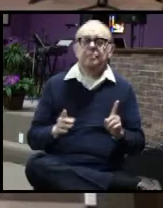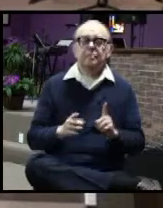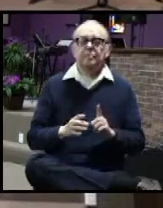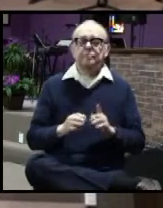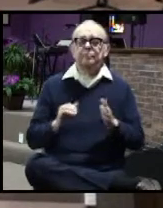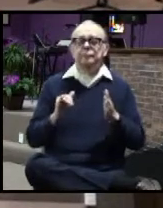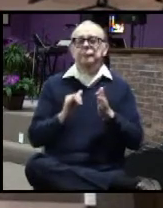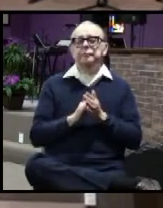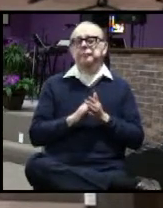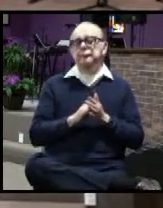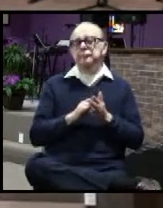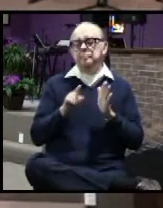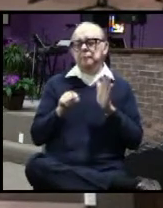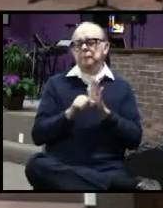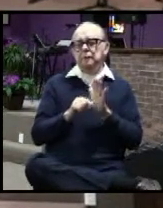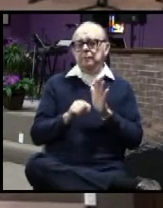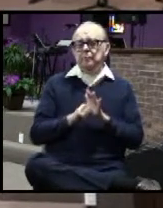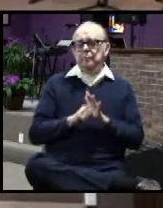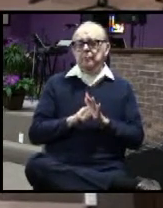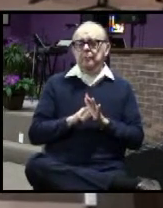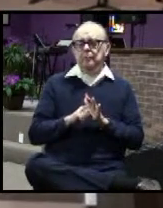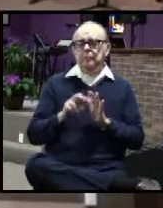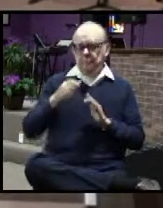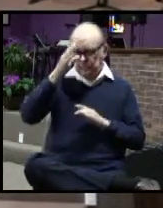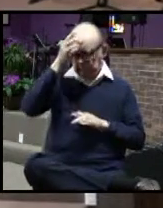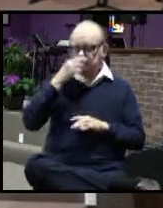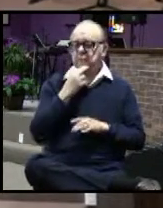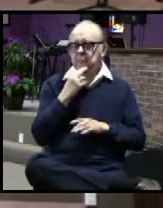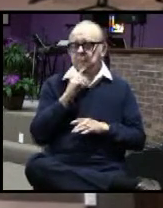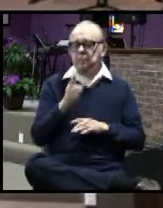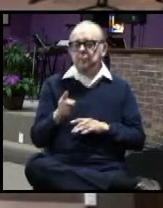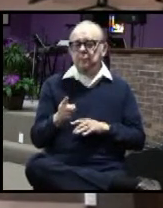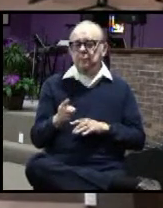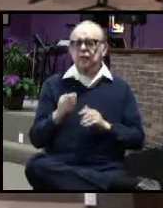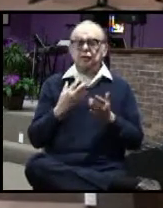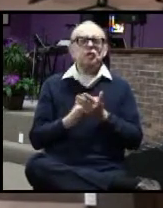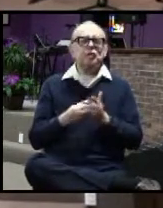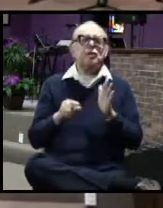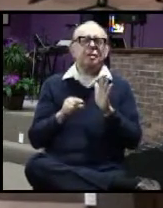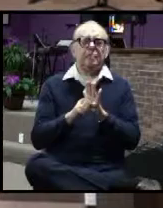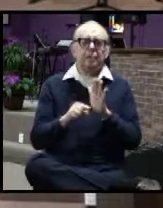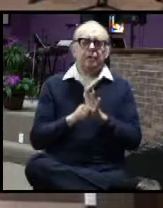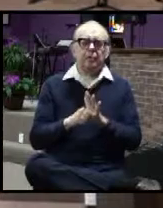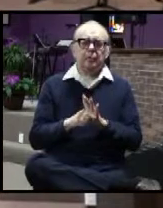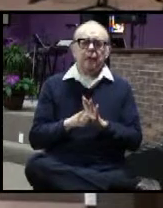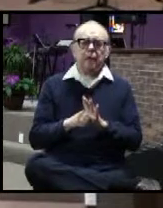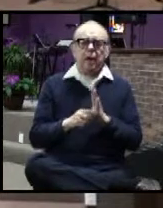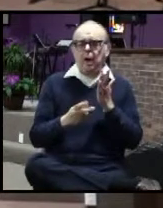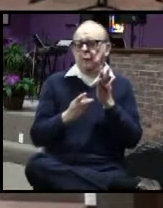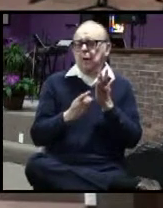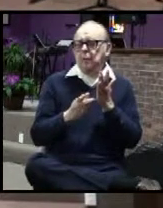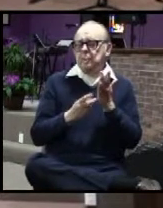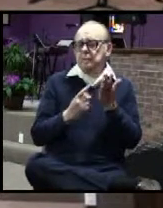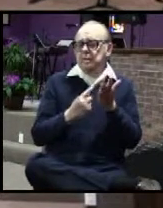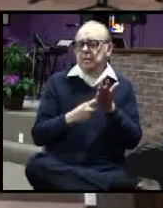scripture in 2 Corinthians is really a good scripture when Paul is talking about.